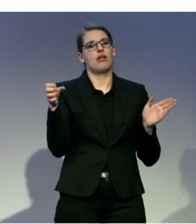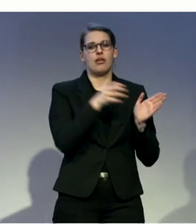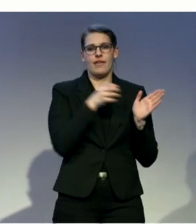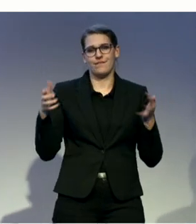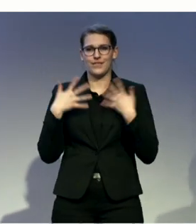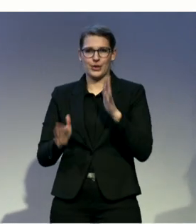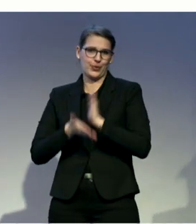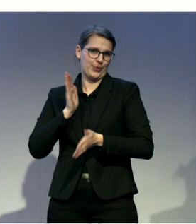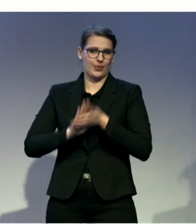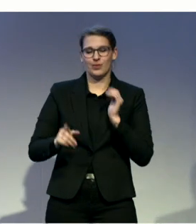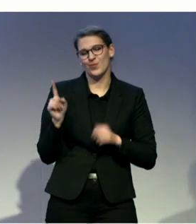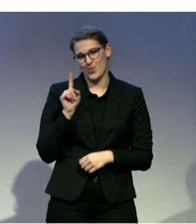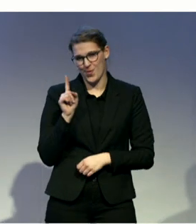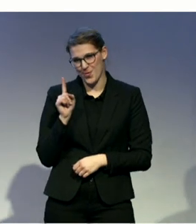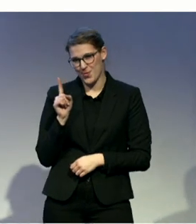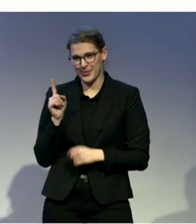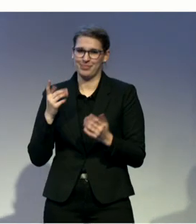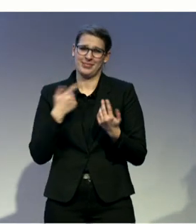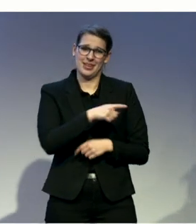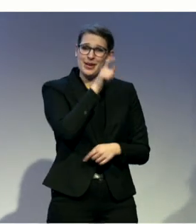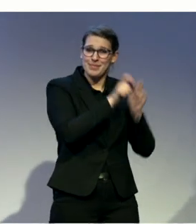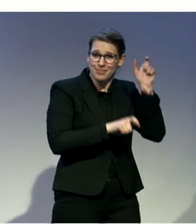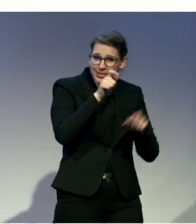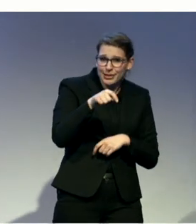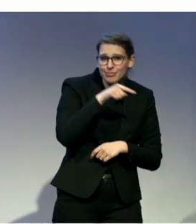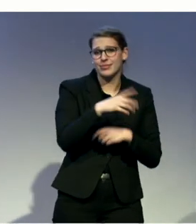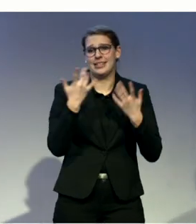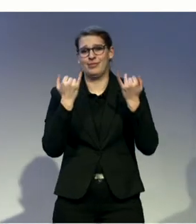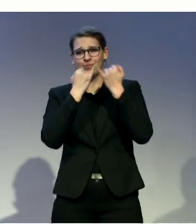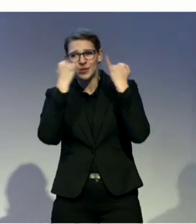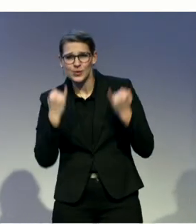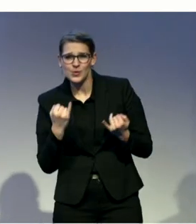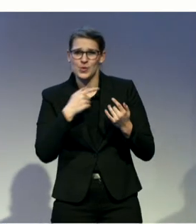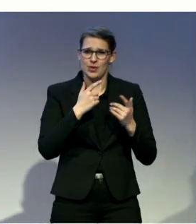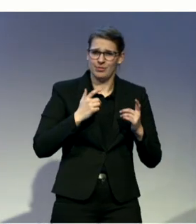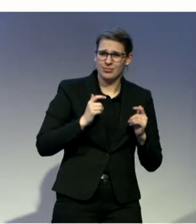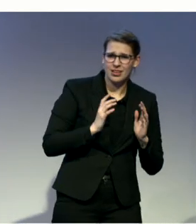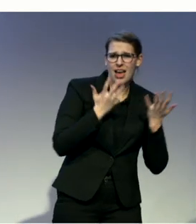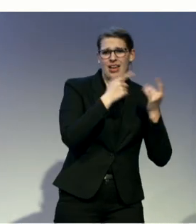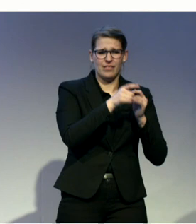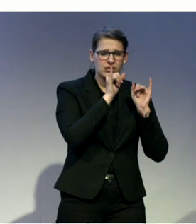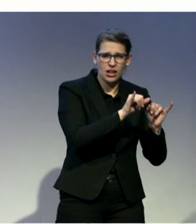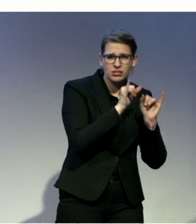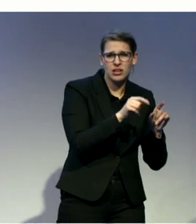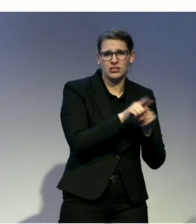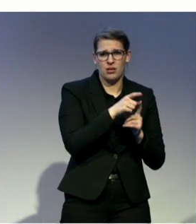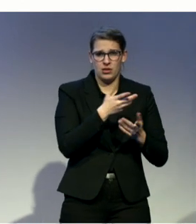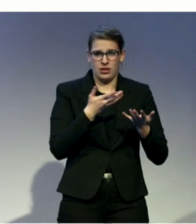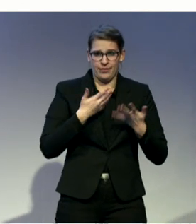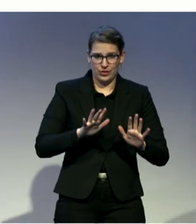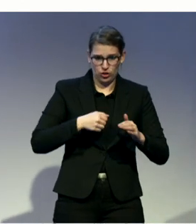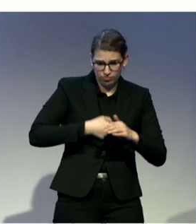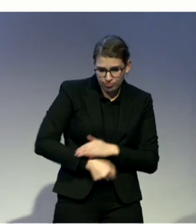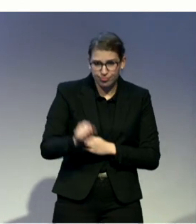people who spend their life in institution, who were abandoned since birth, who doesn't know to read and to